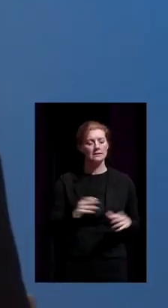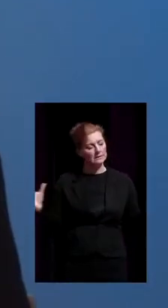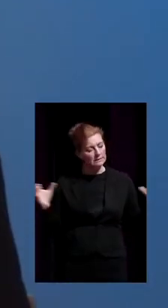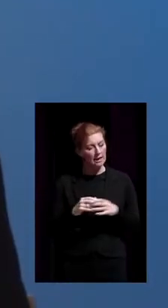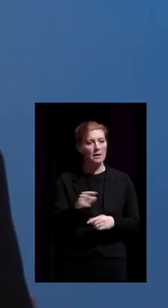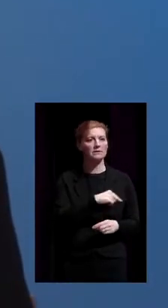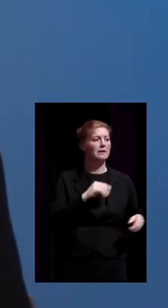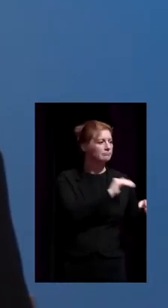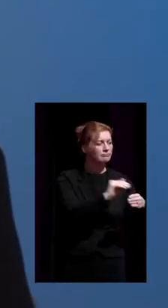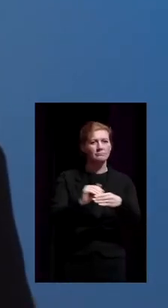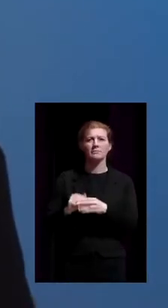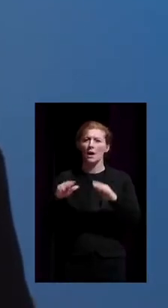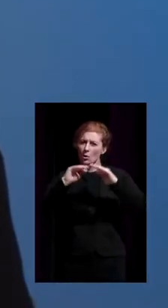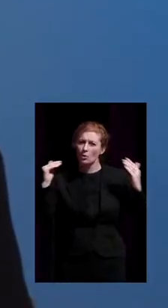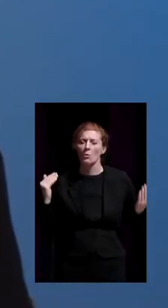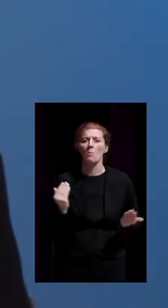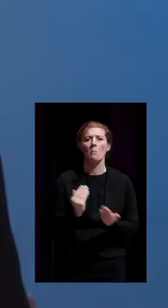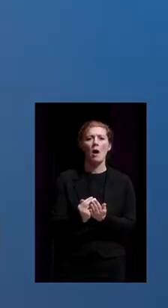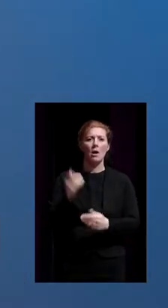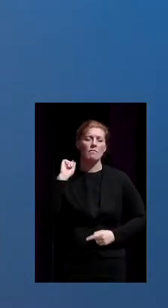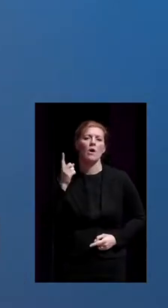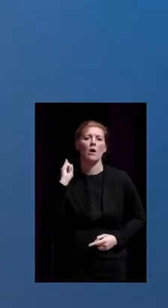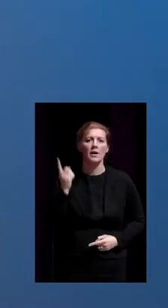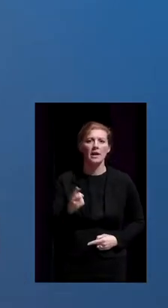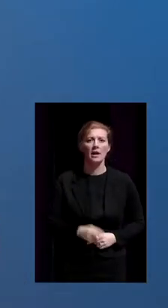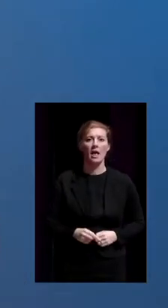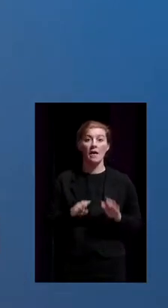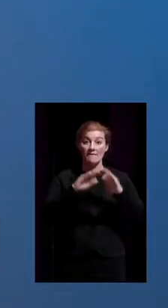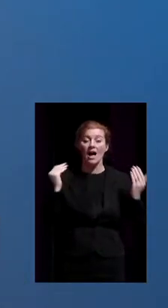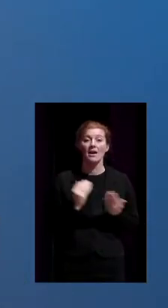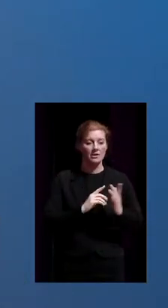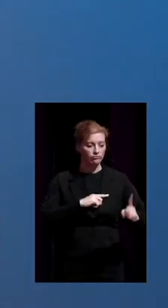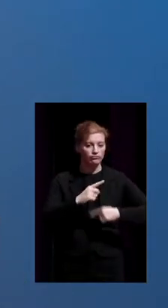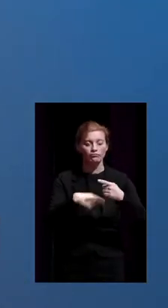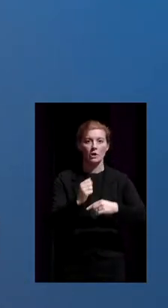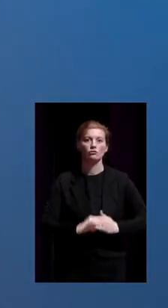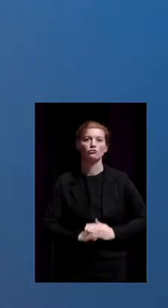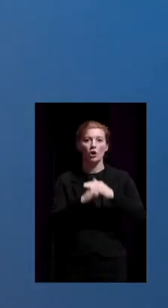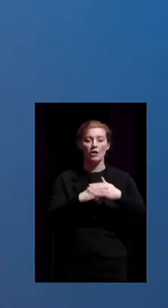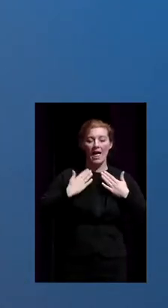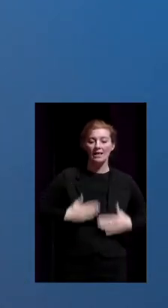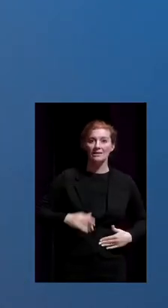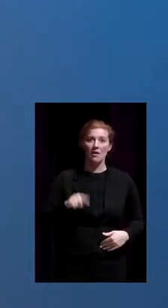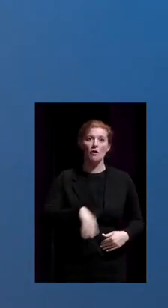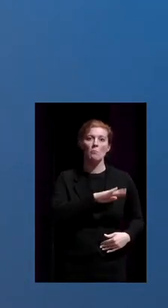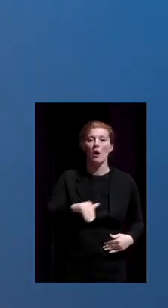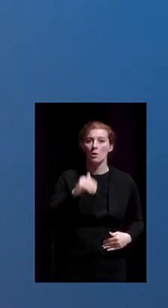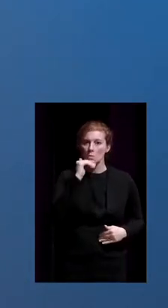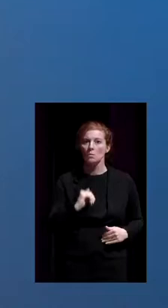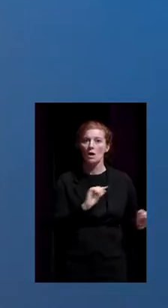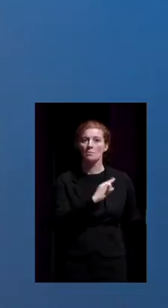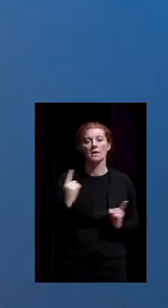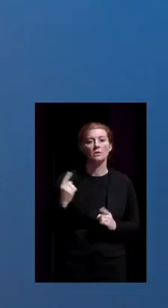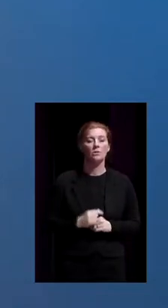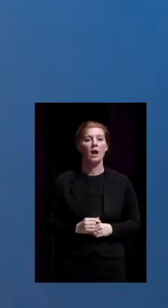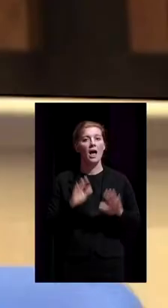we're sounding a global alarm. The world's progress in supporting the health of children and young people